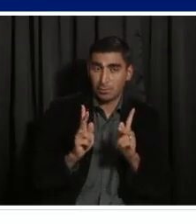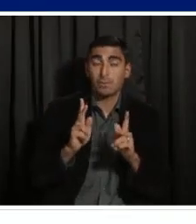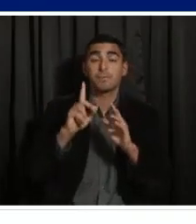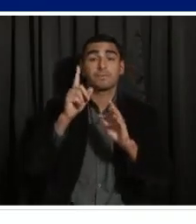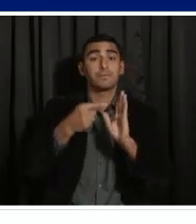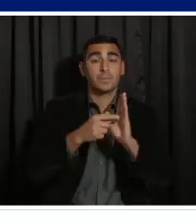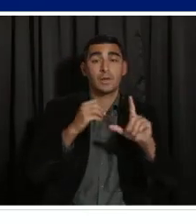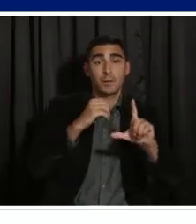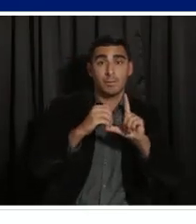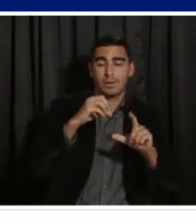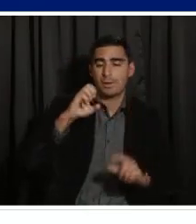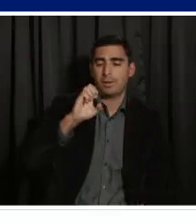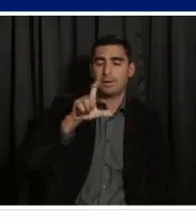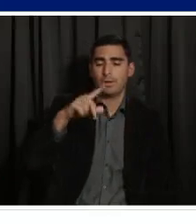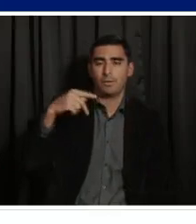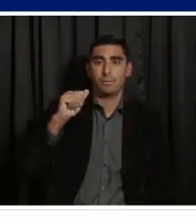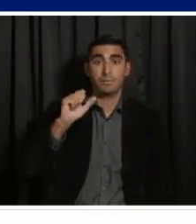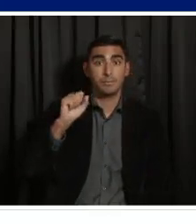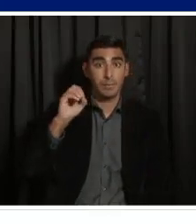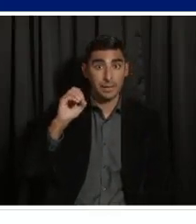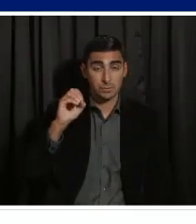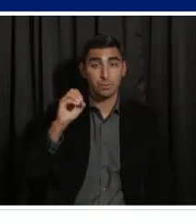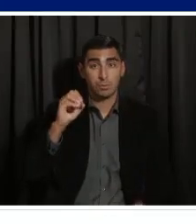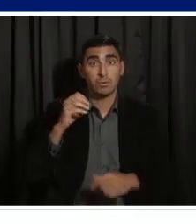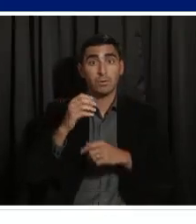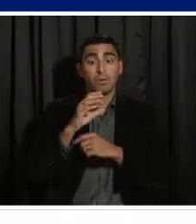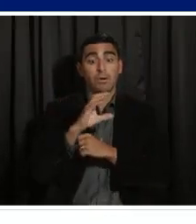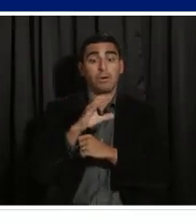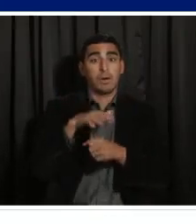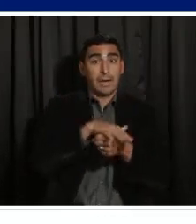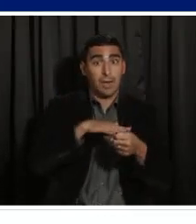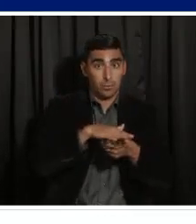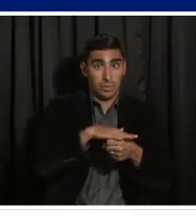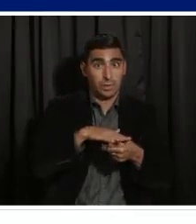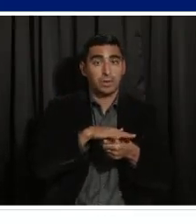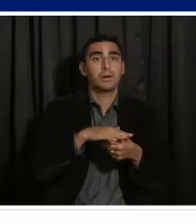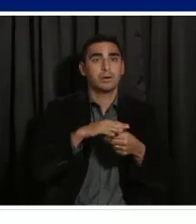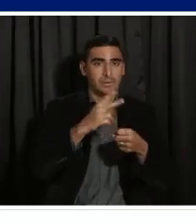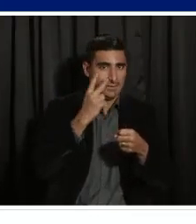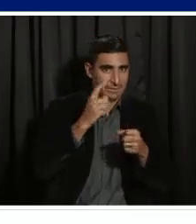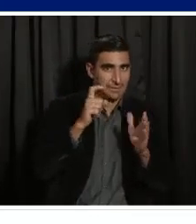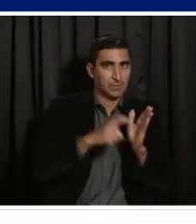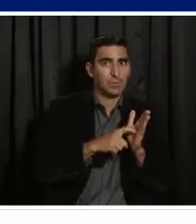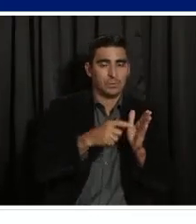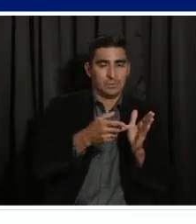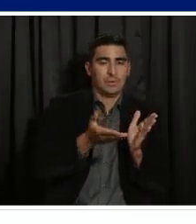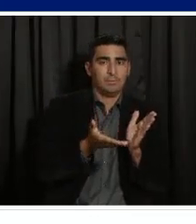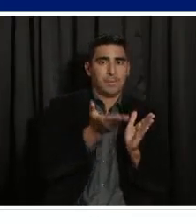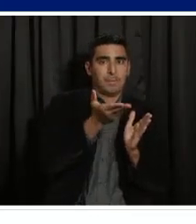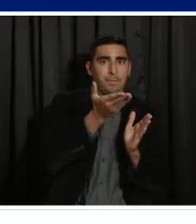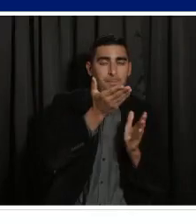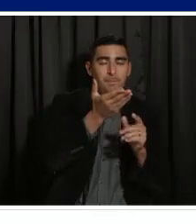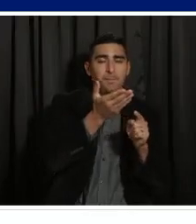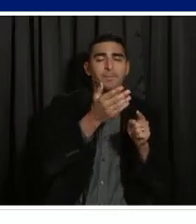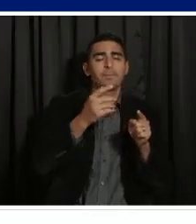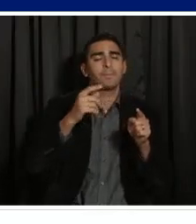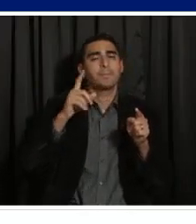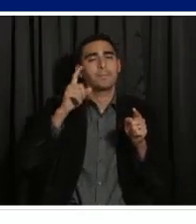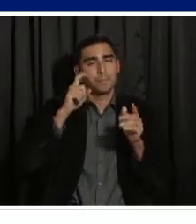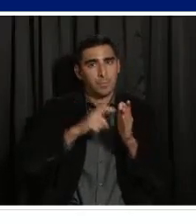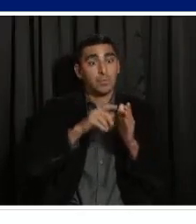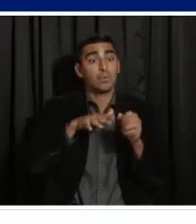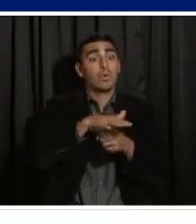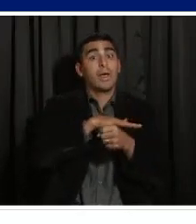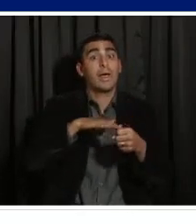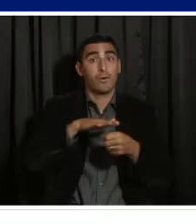County, and then all other regions of the state. So we're seeing, again, overrepresentation among our hospitalizations in those regions